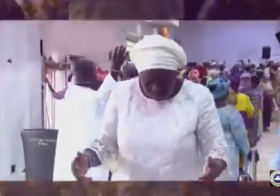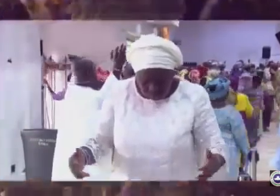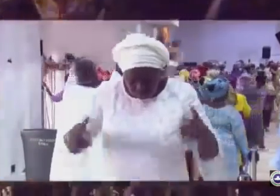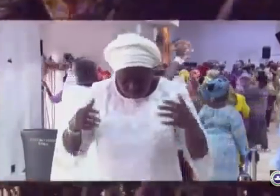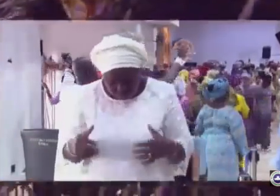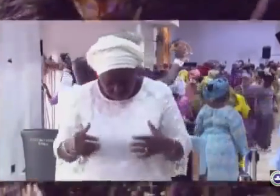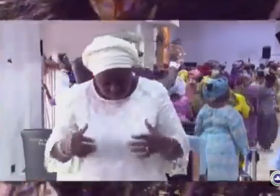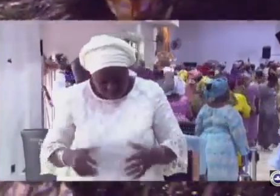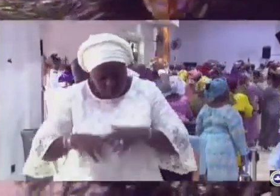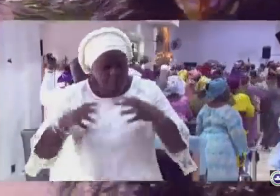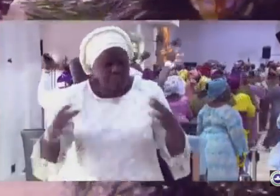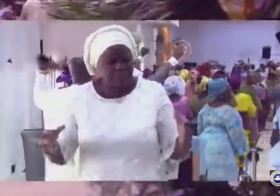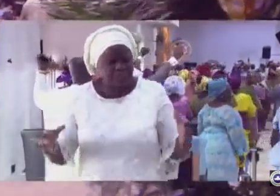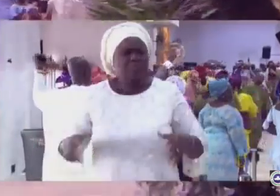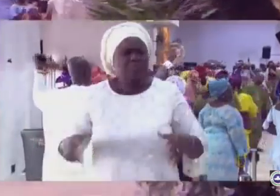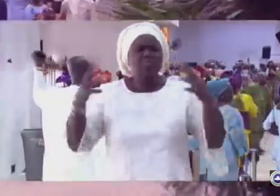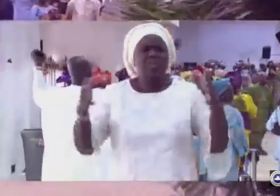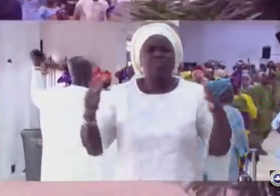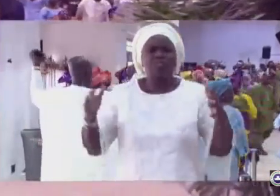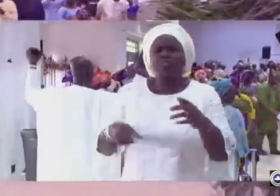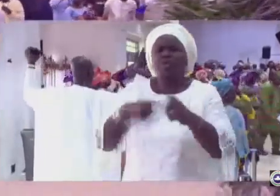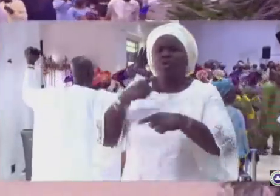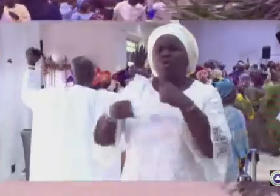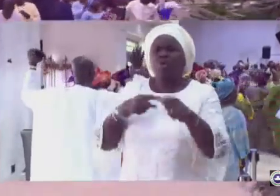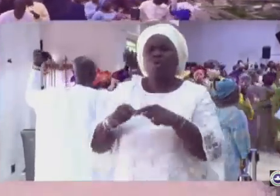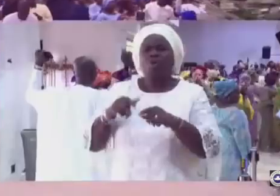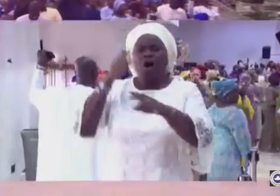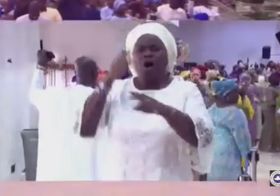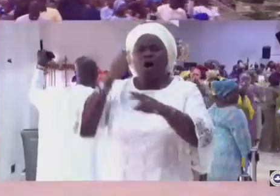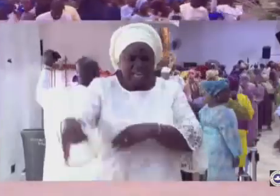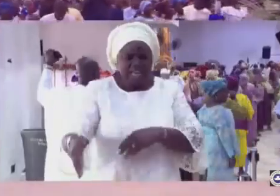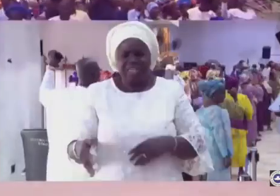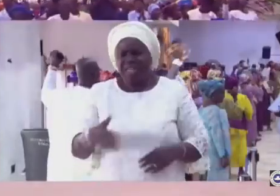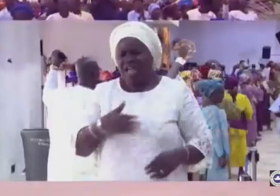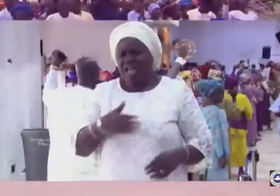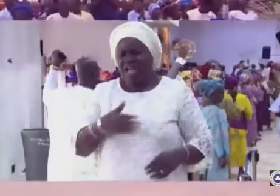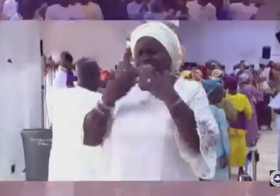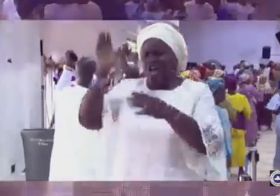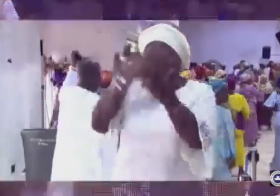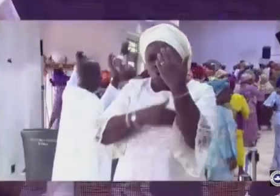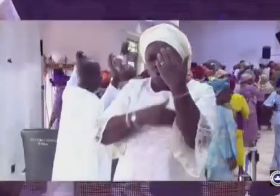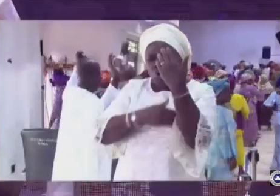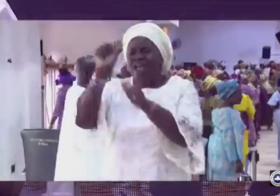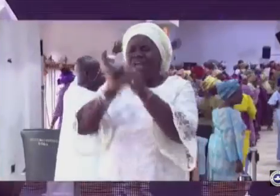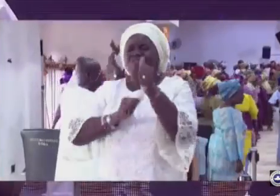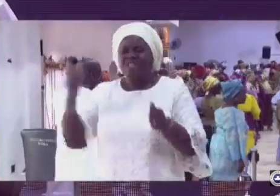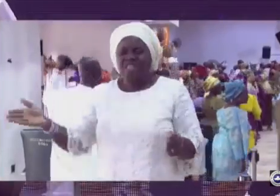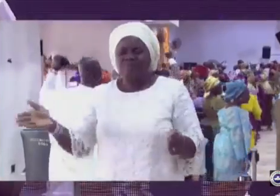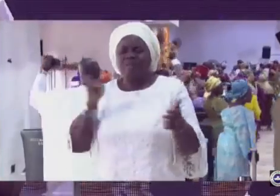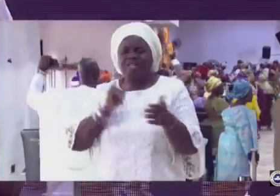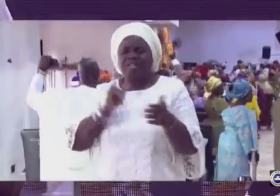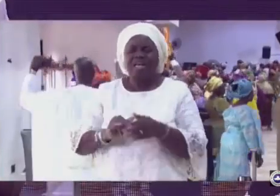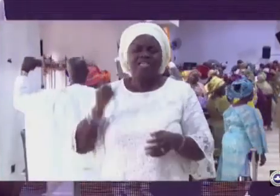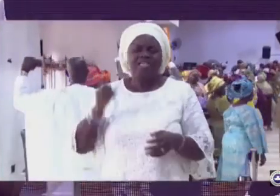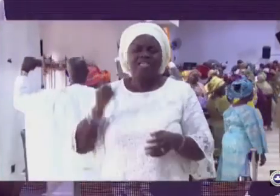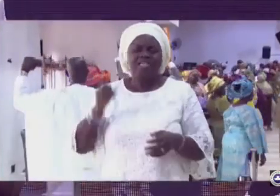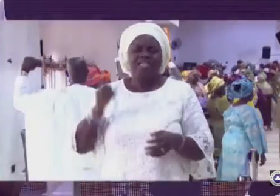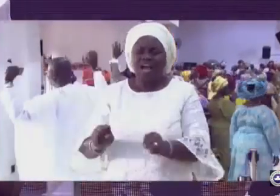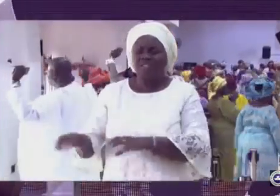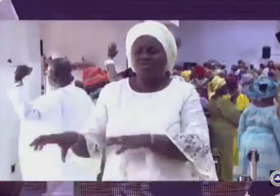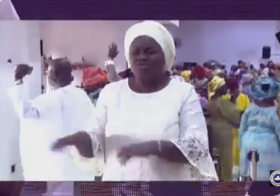the Almighty God. We're thanking Him for everything He had ever done for us,